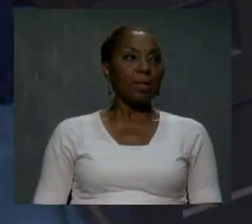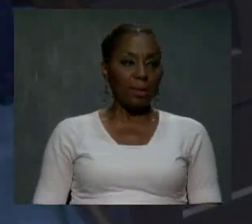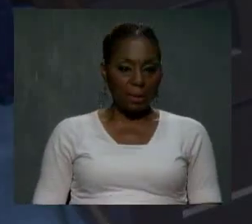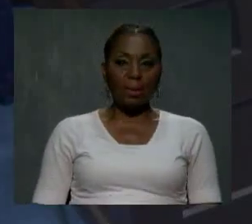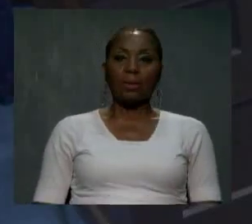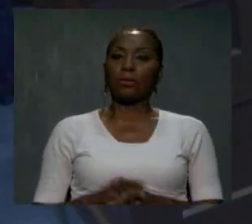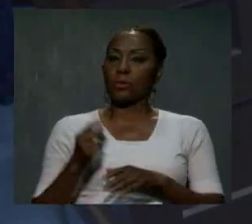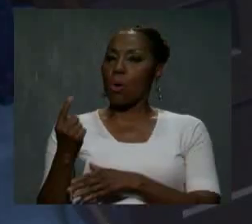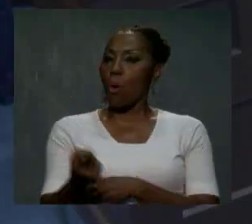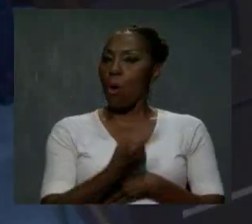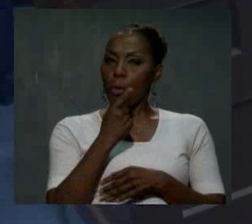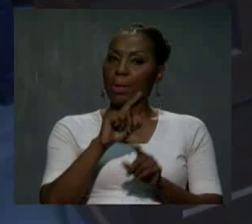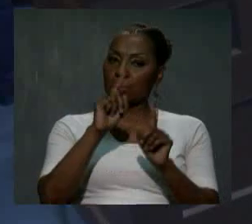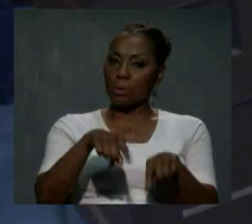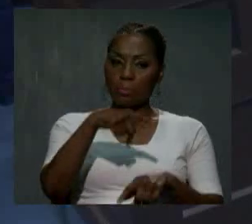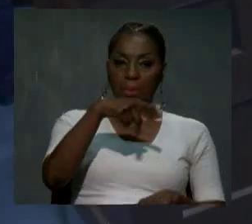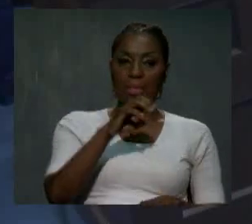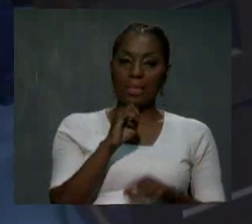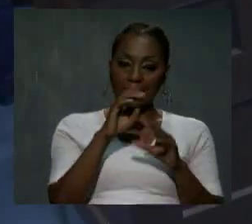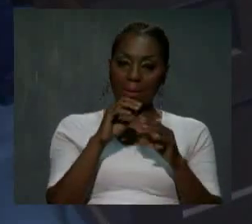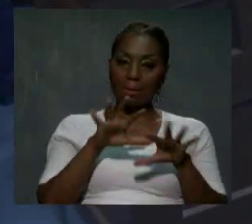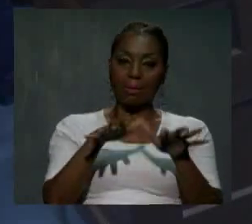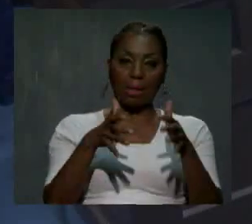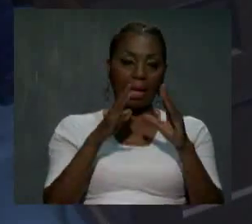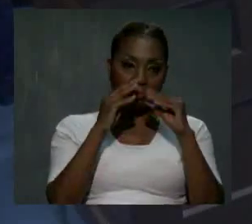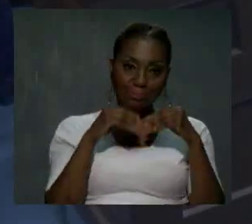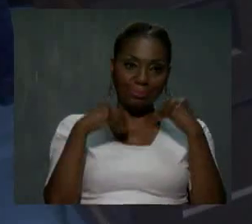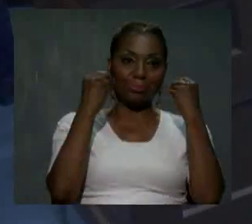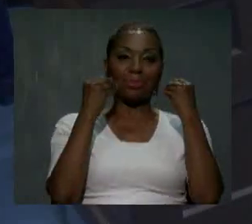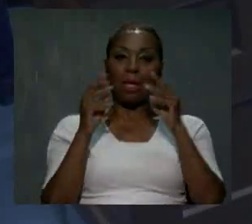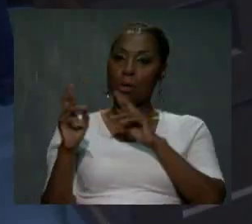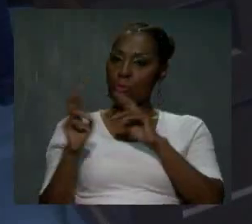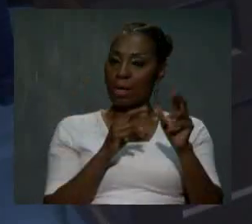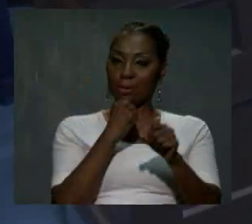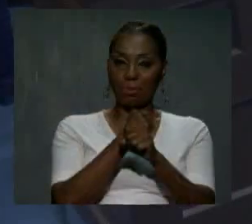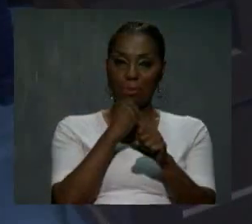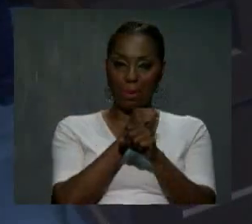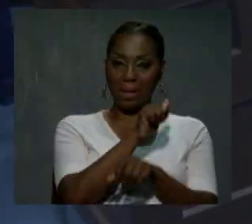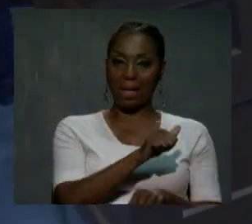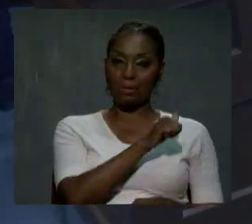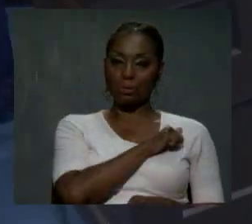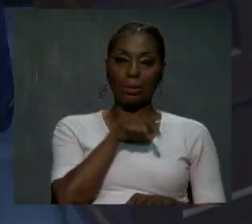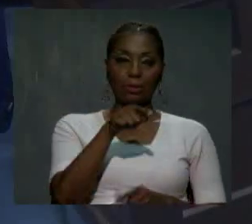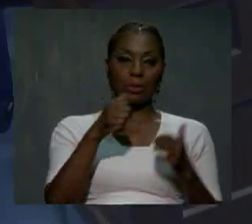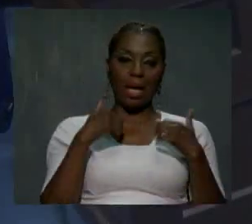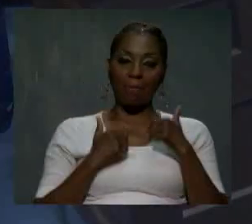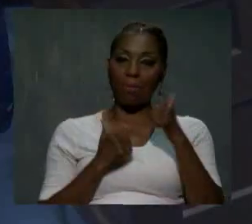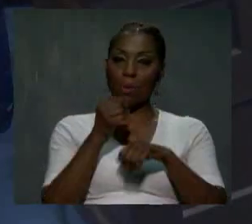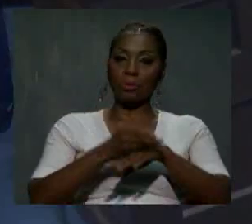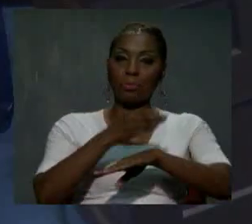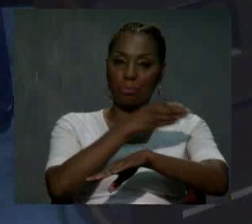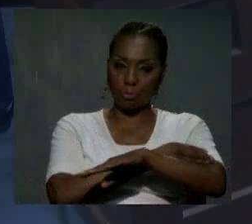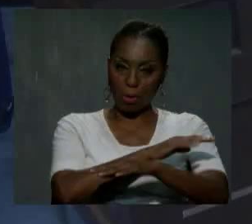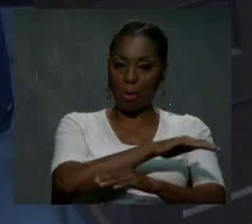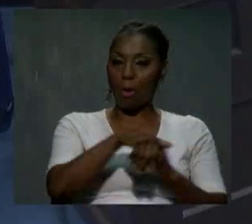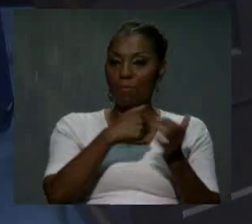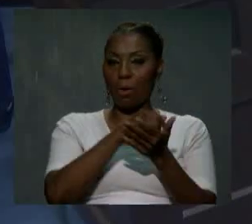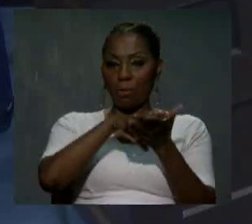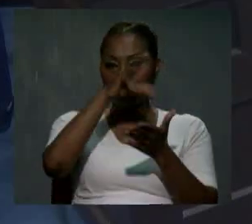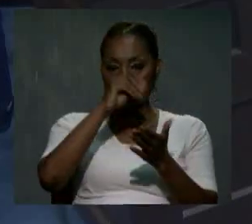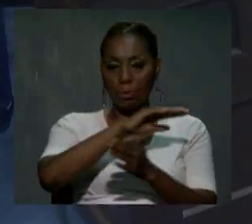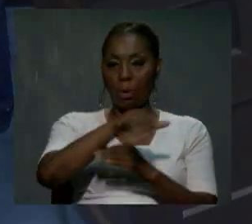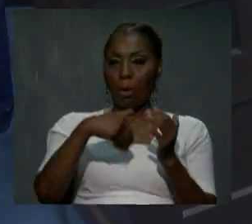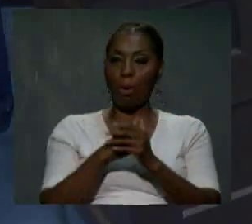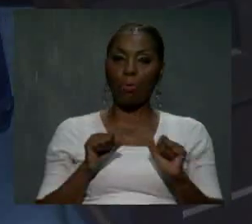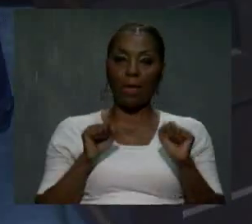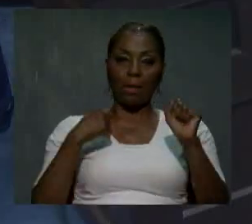Brandicia always comes to PE class with a smile and a great ready-to-work attitude. She had the most improvement among all students of all the